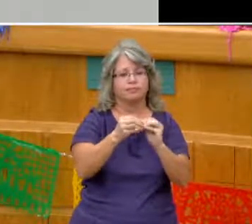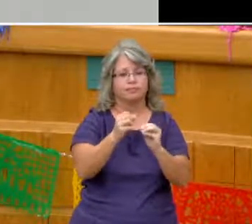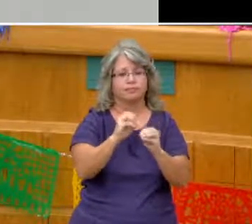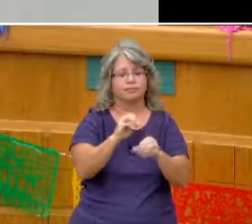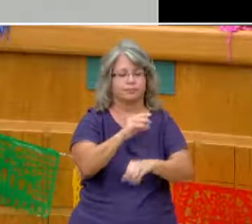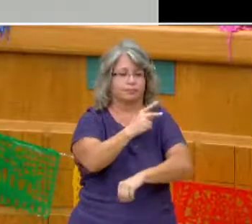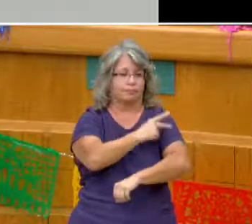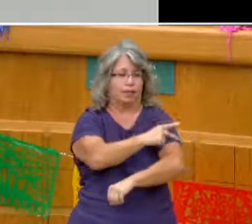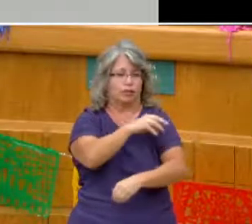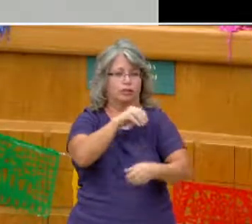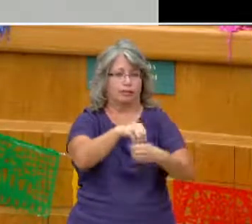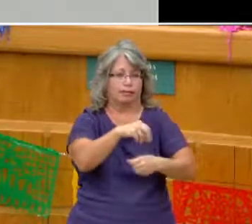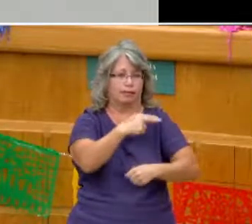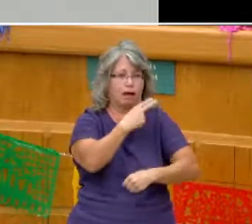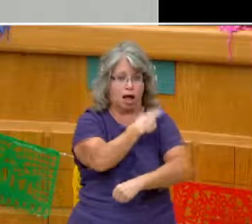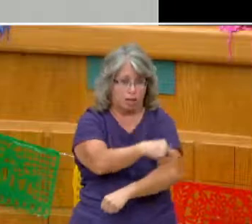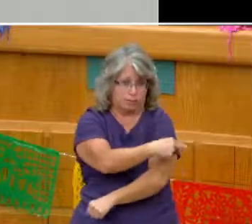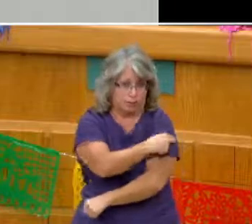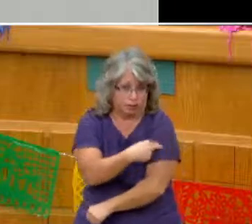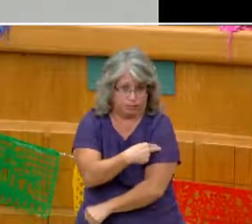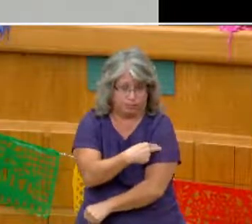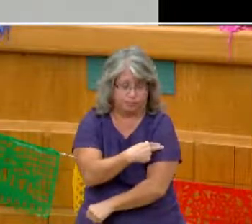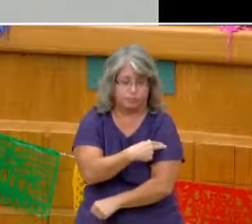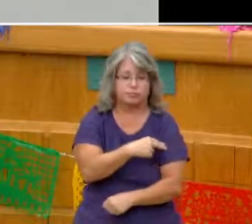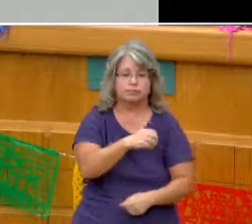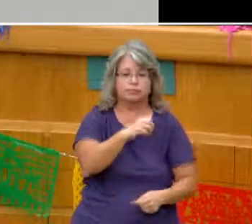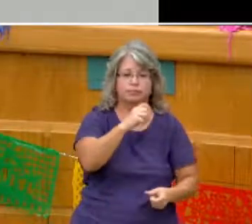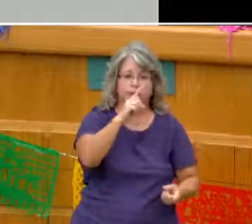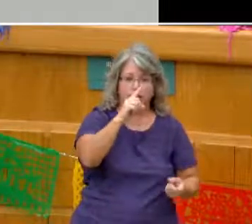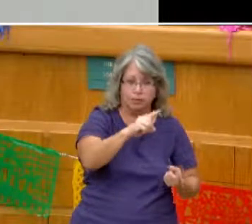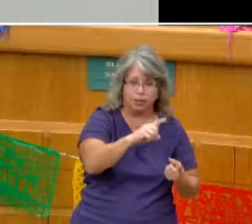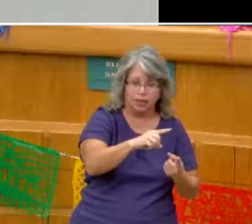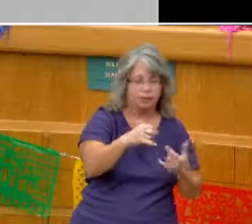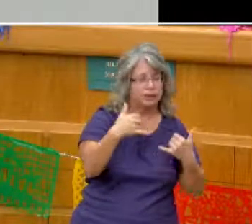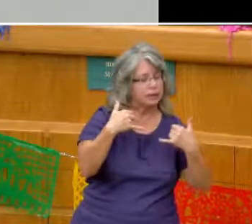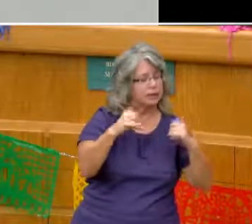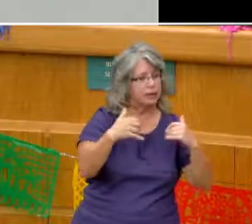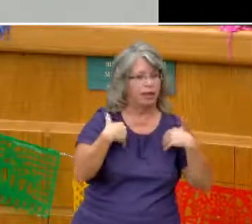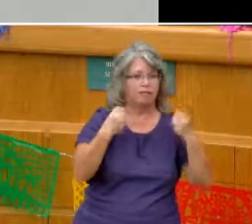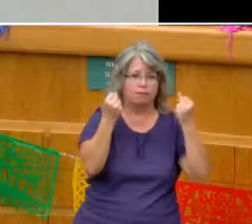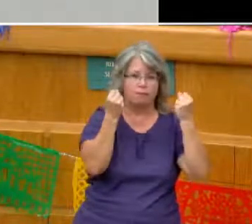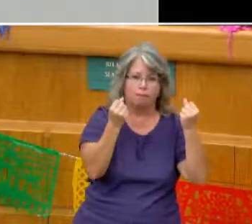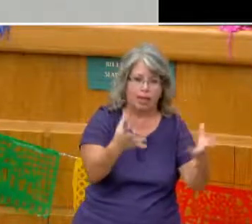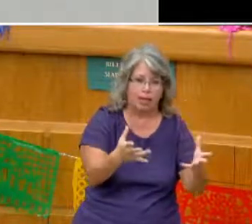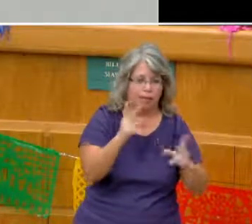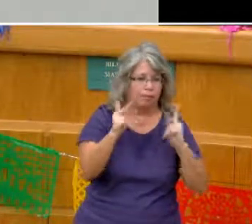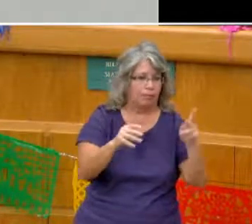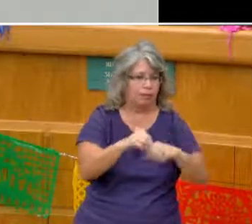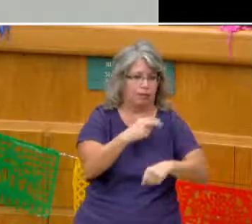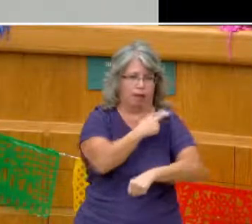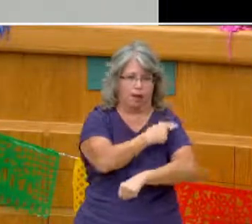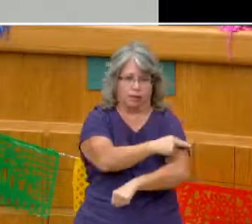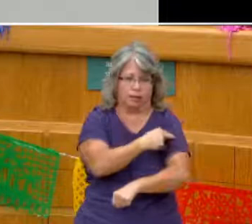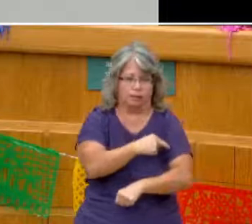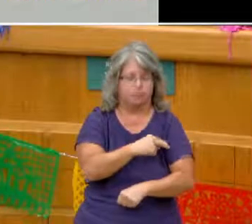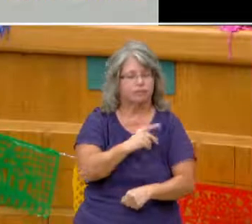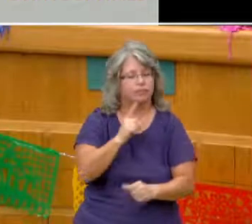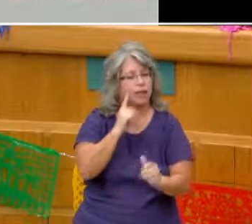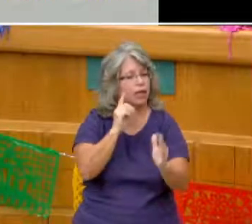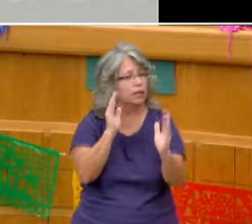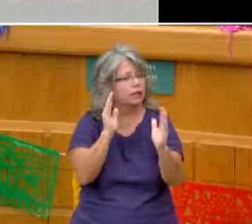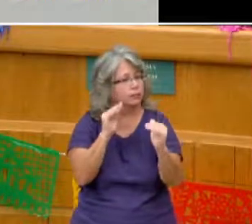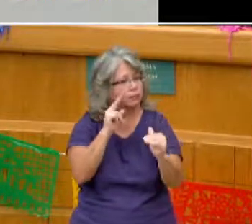lot of inpatients with COVID in the coastal bend, and we expect this is going to continue to decrease.